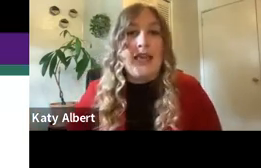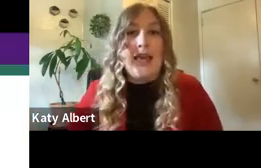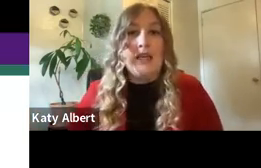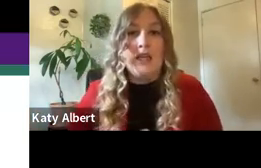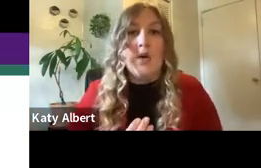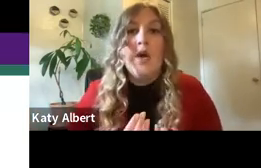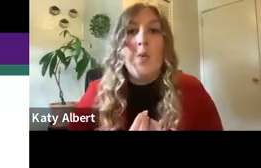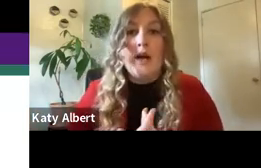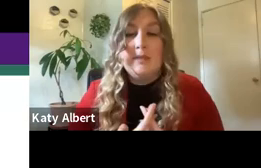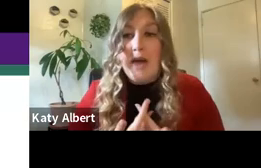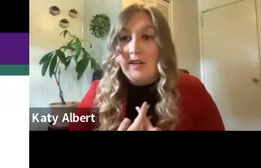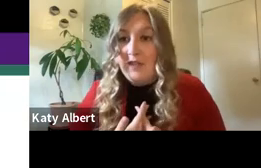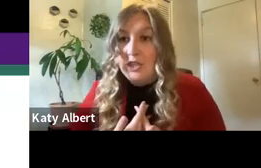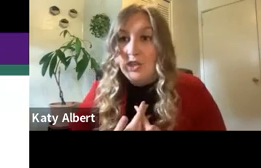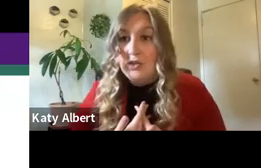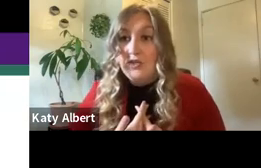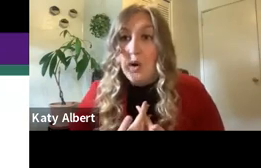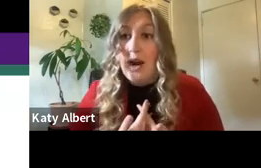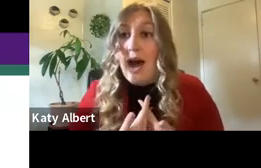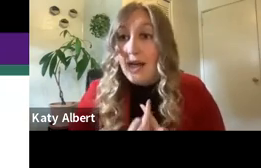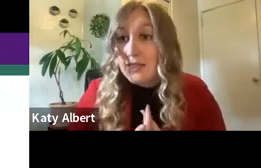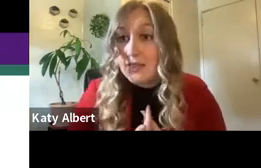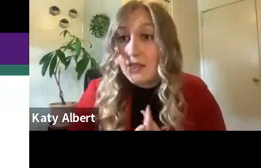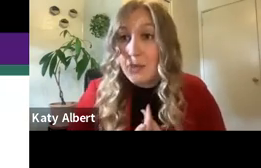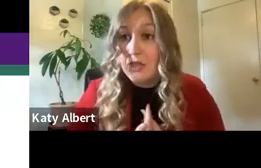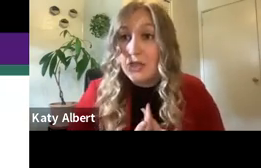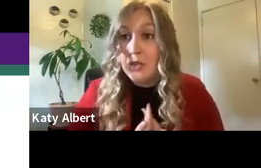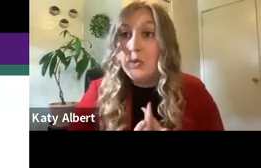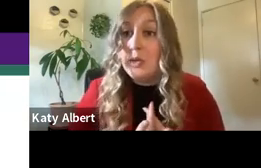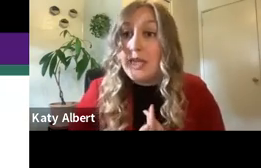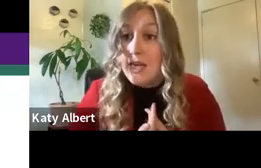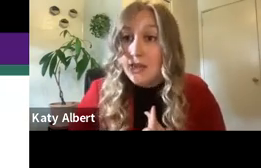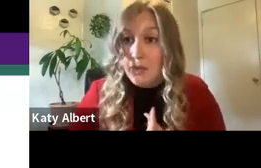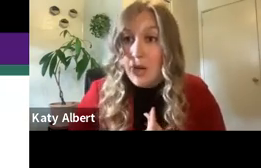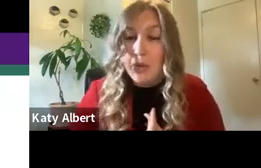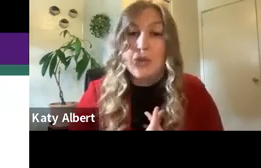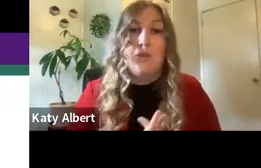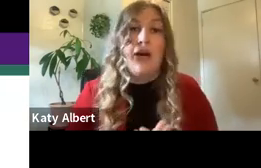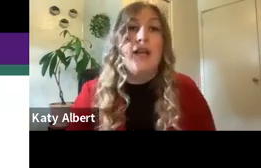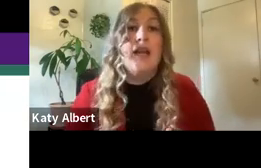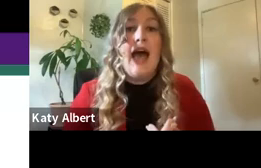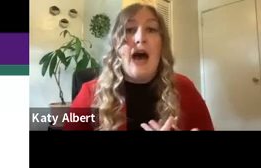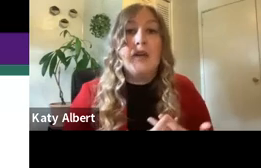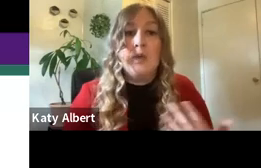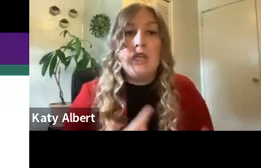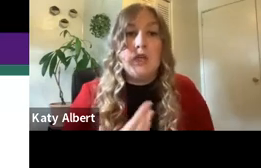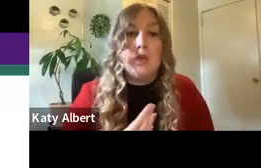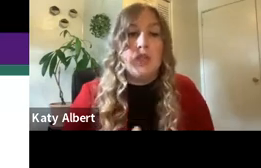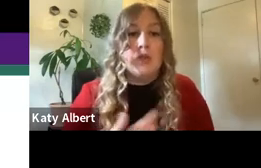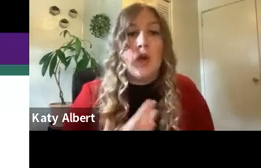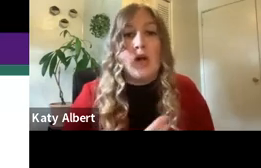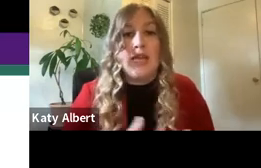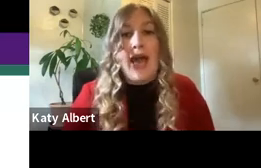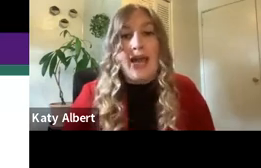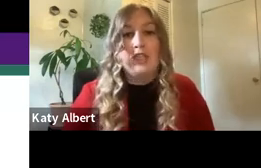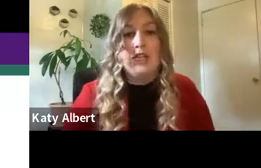only thinking, what's beneficial for us, the person who created the post, but how can we use